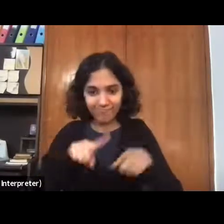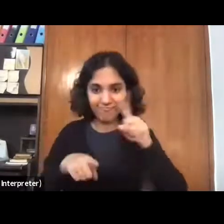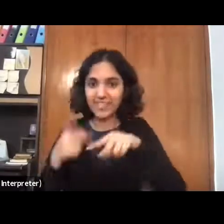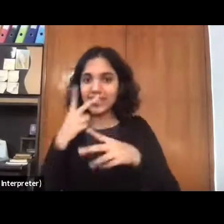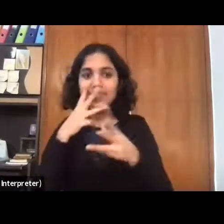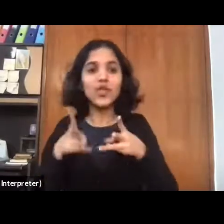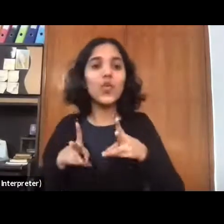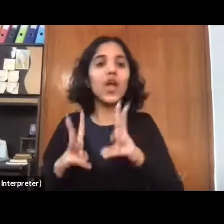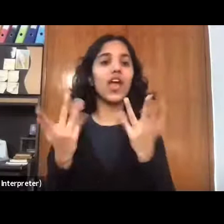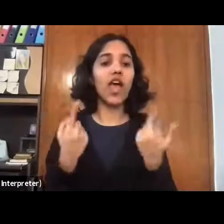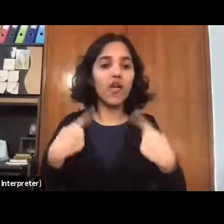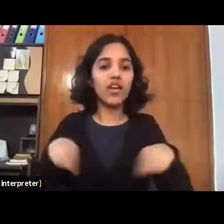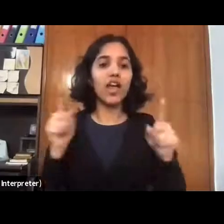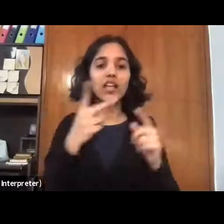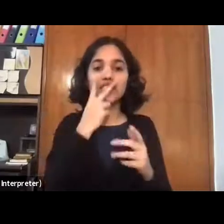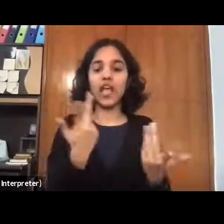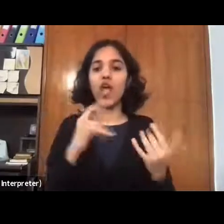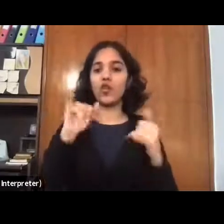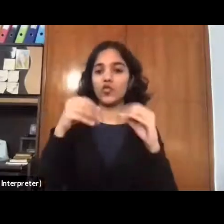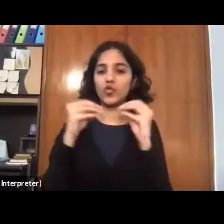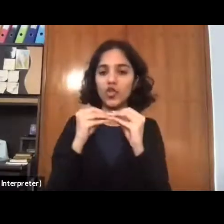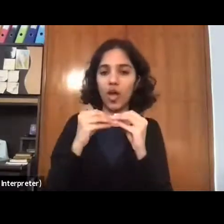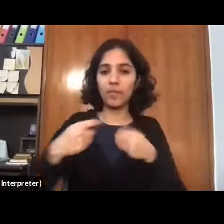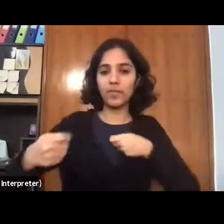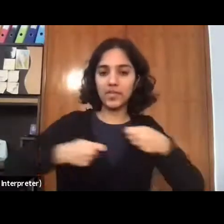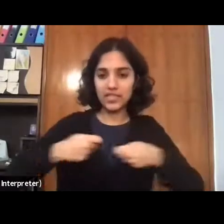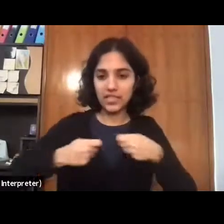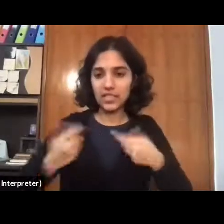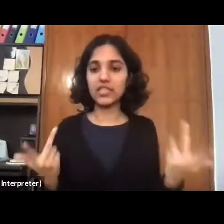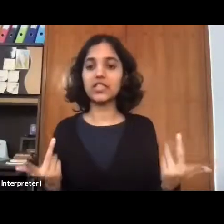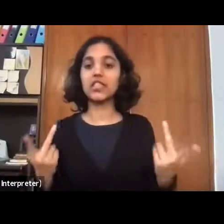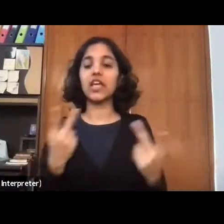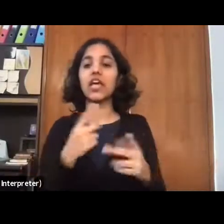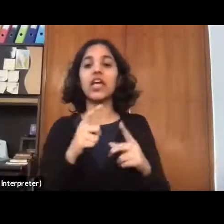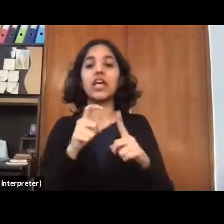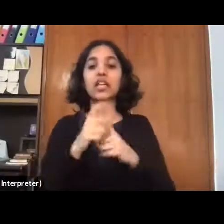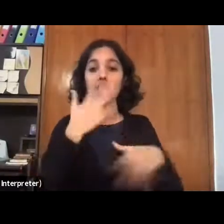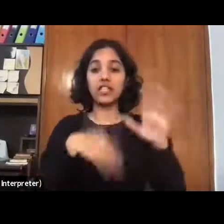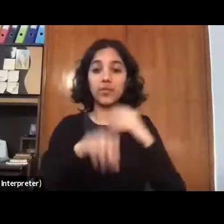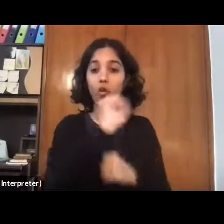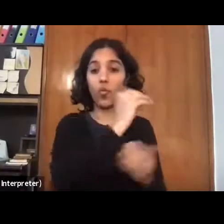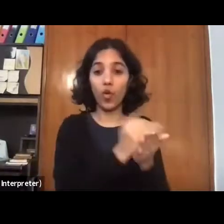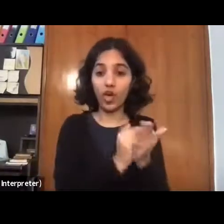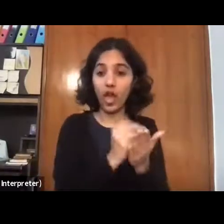that skilling or entrepreneurship programs for the differently abled are being conducted,